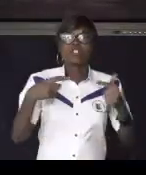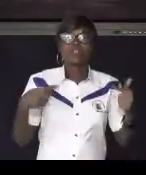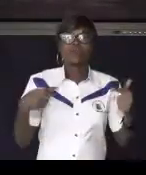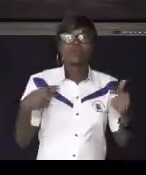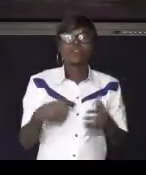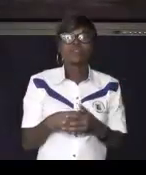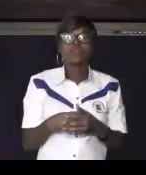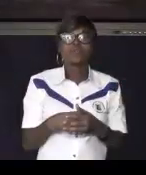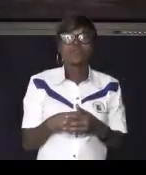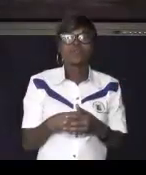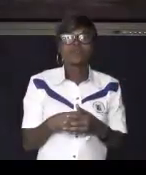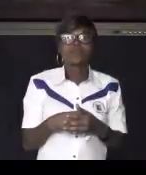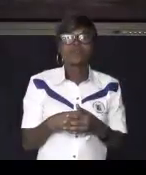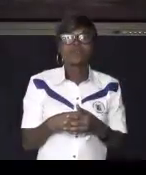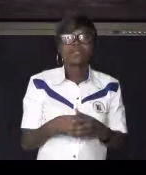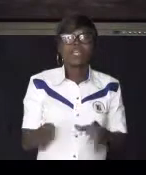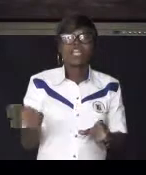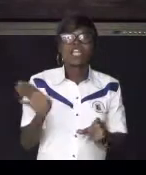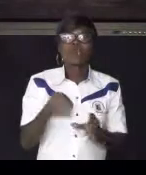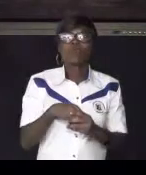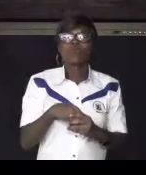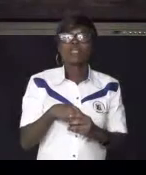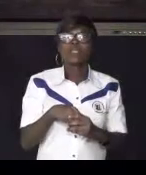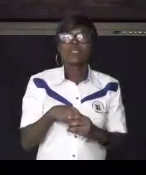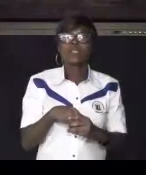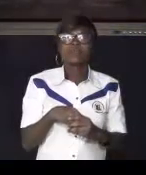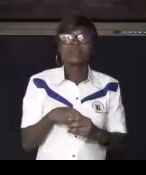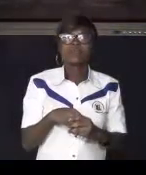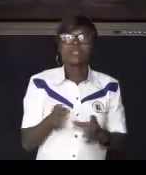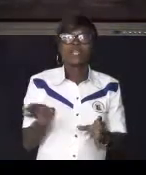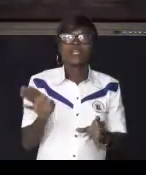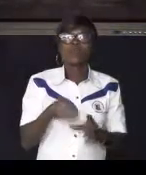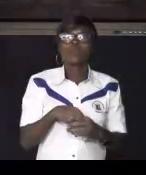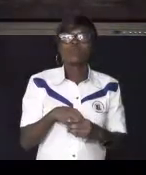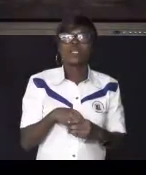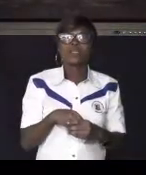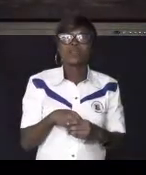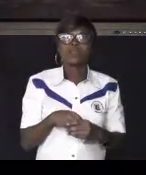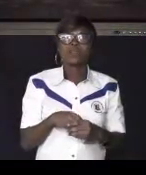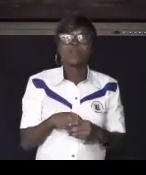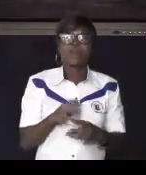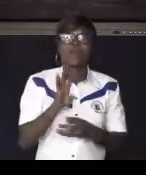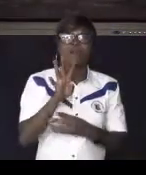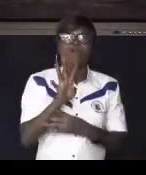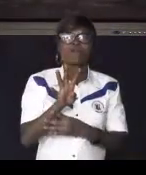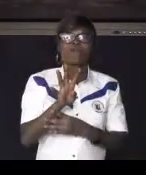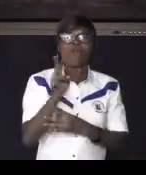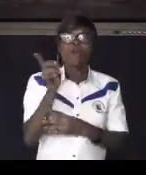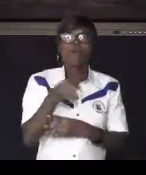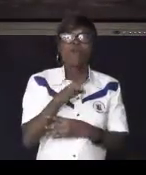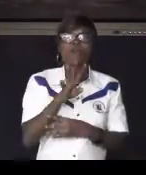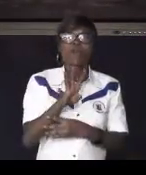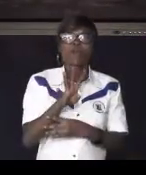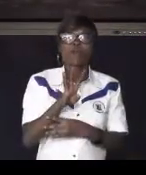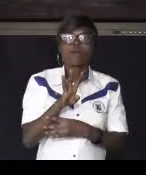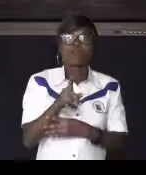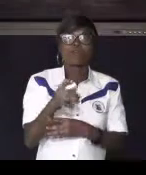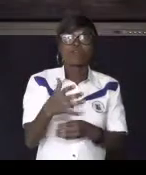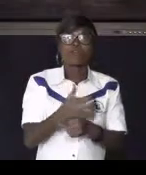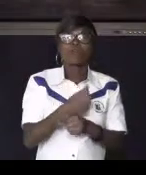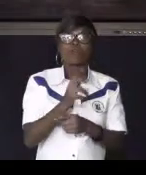antonym of omitted? Included. Yes, included. 4 out of